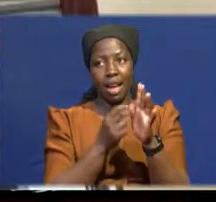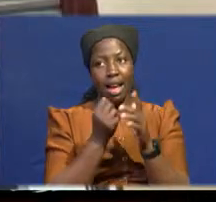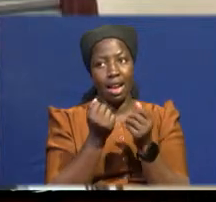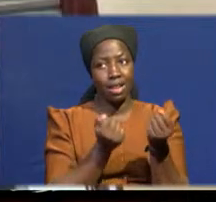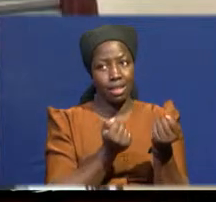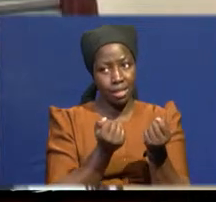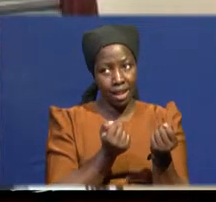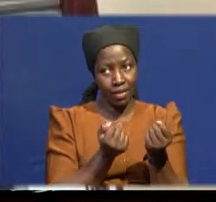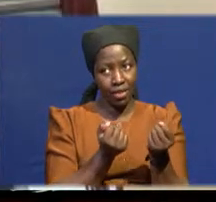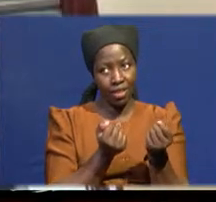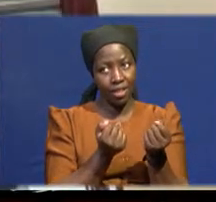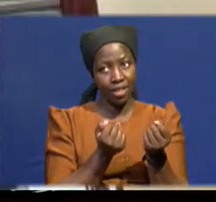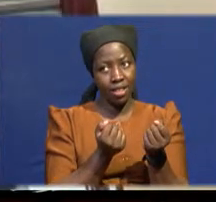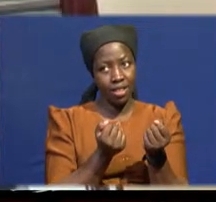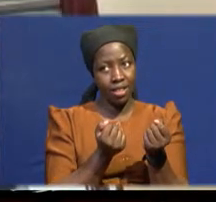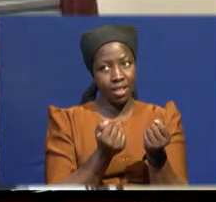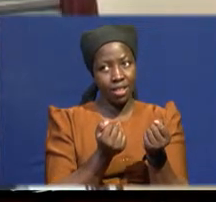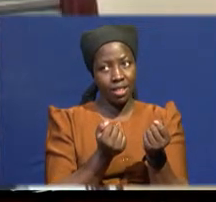three windscreen and a